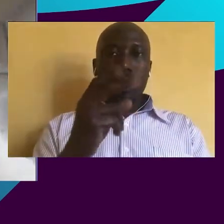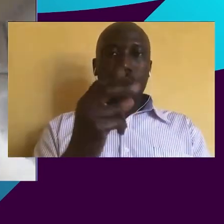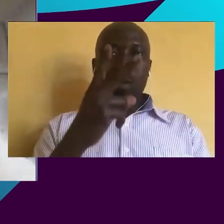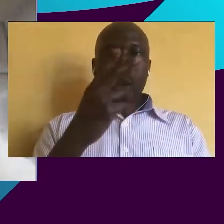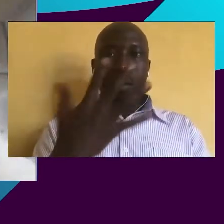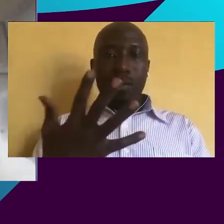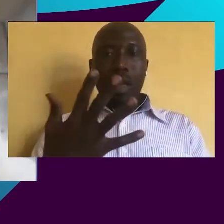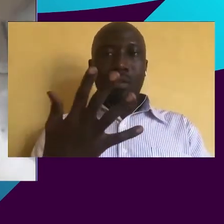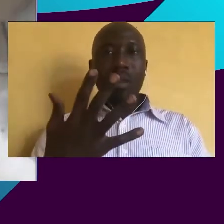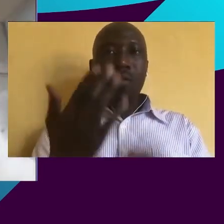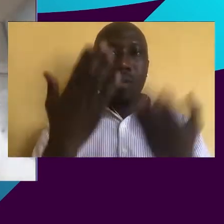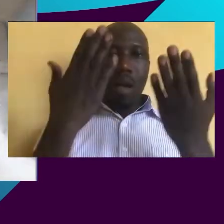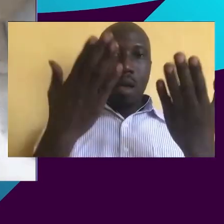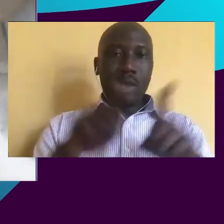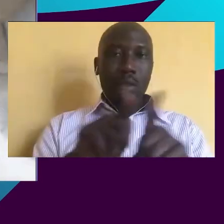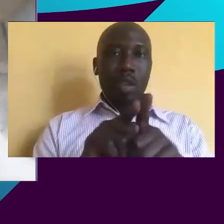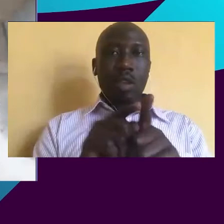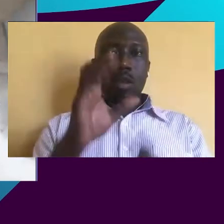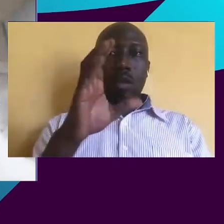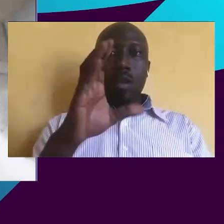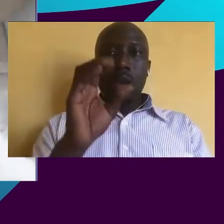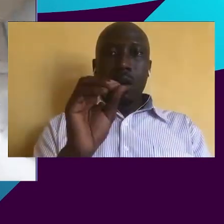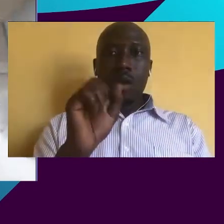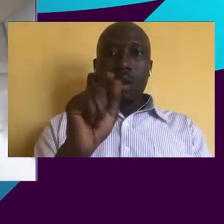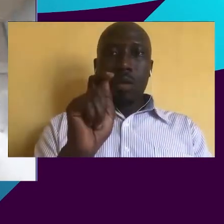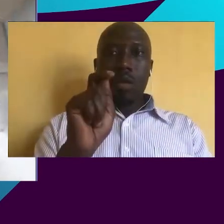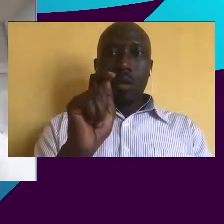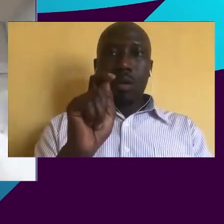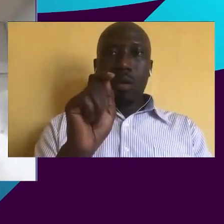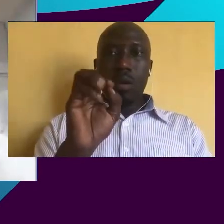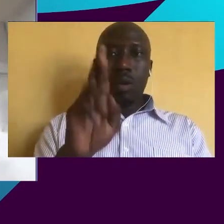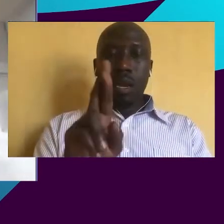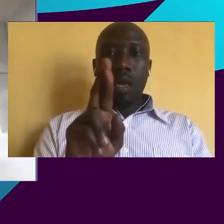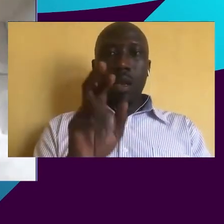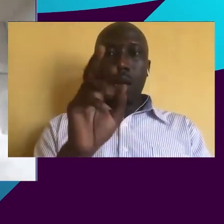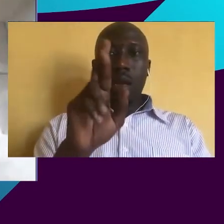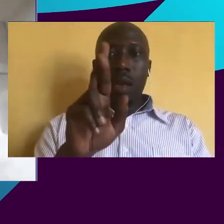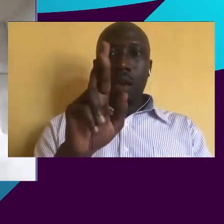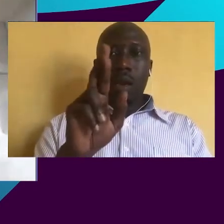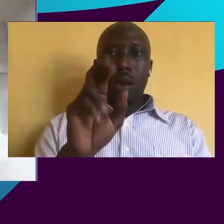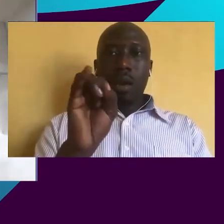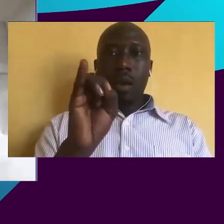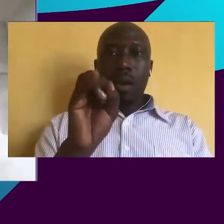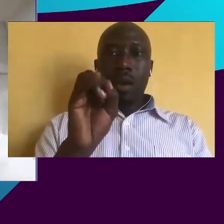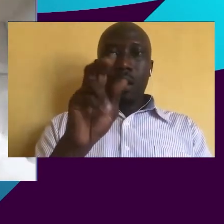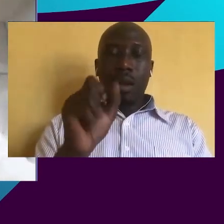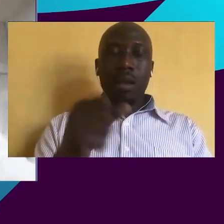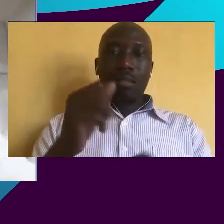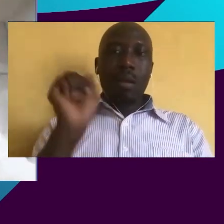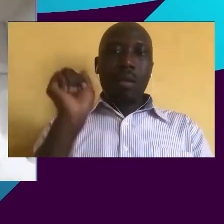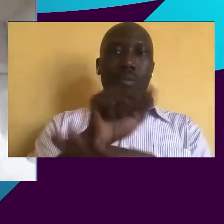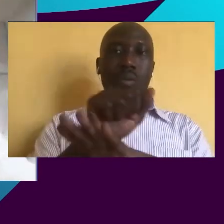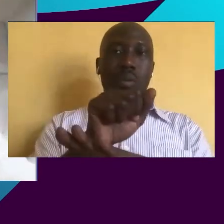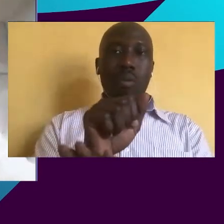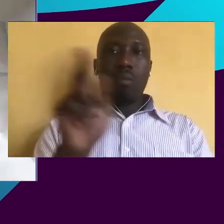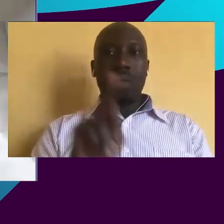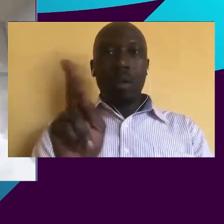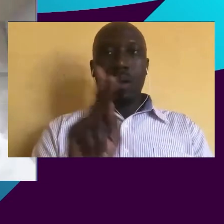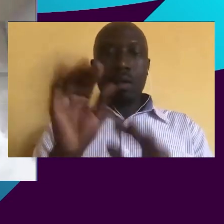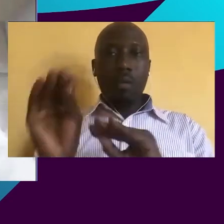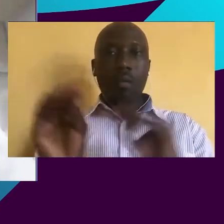under 20 team, has been able to knock out Kenya to move to the next stage. So something we are going to